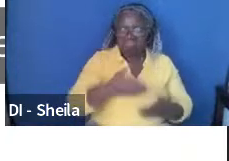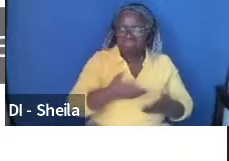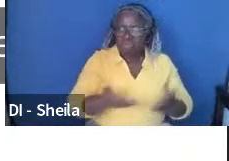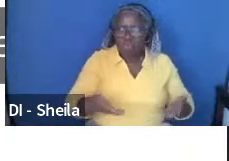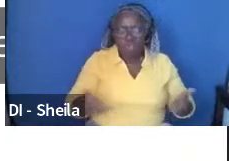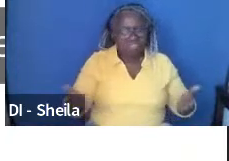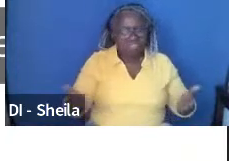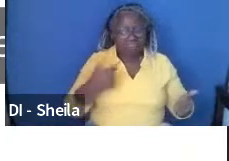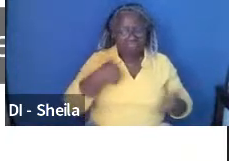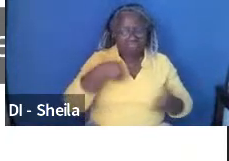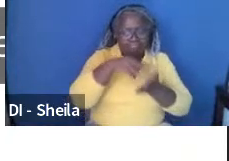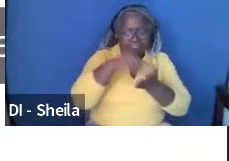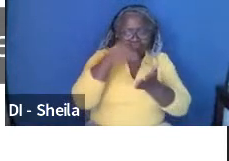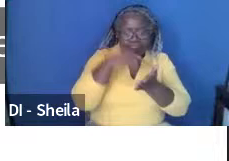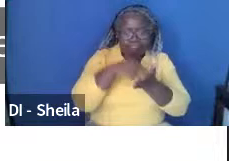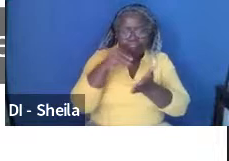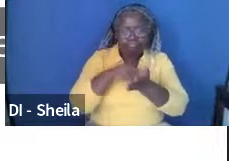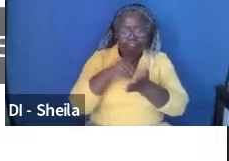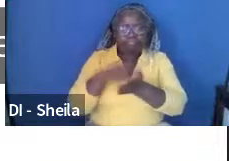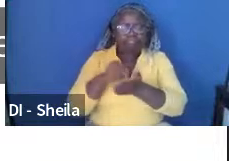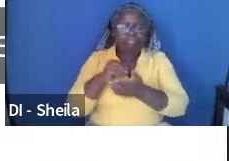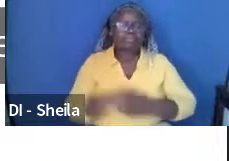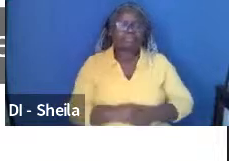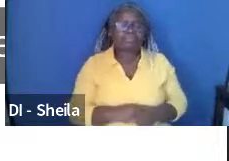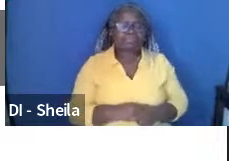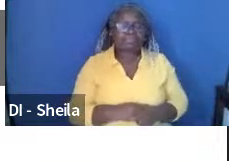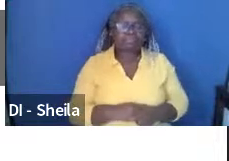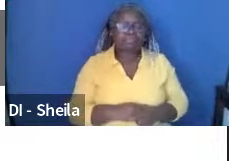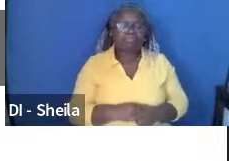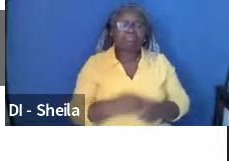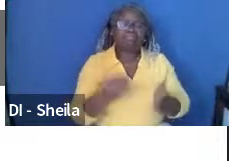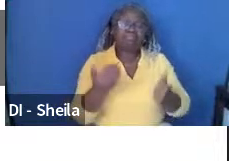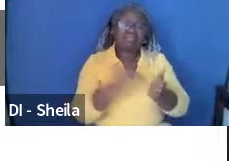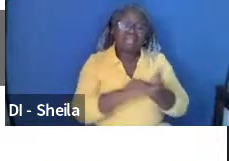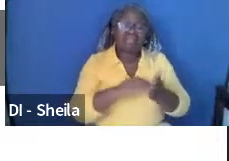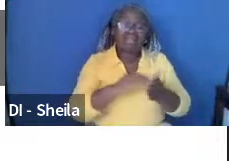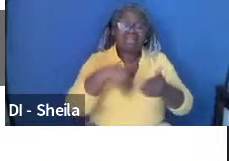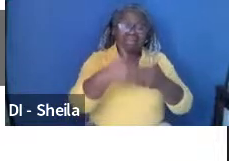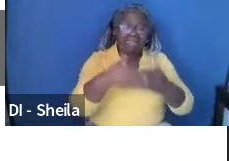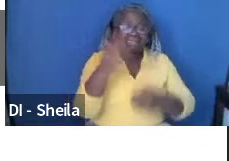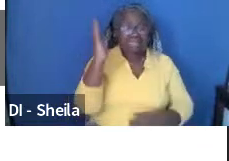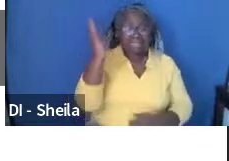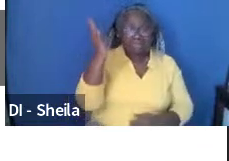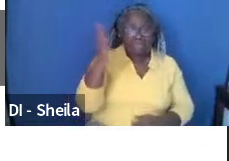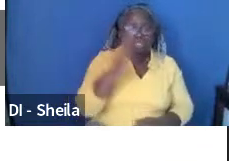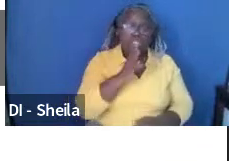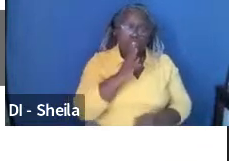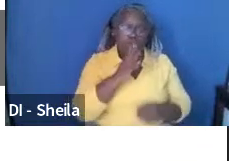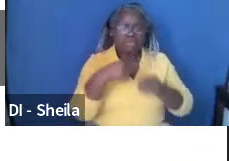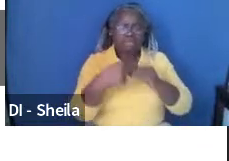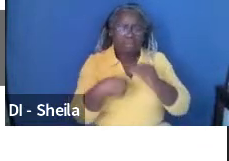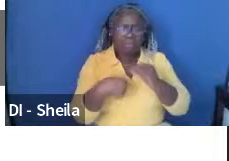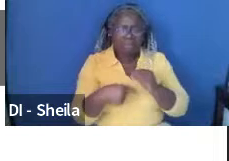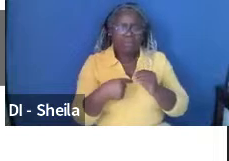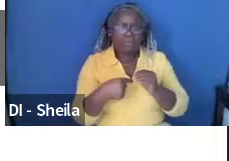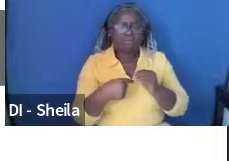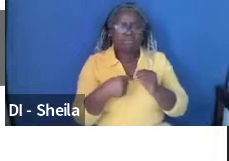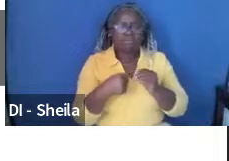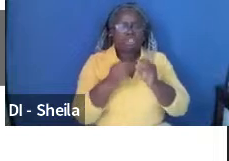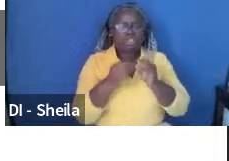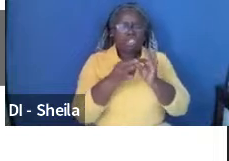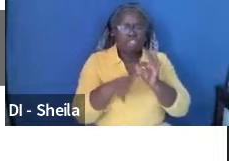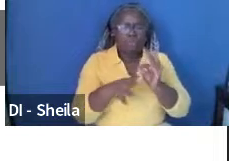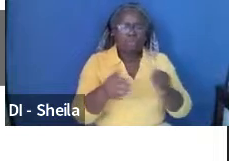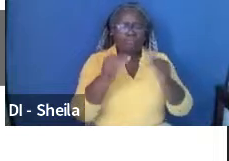I'll let the next speaker speak to this issue in more detail. I've got the last section. I'm going to cover about 3 or 4